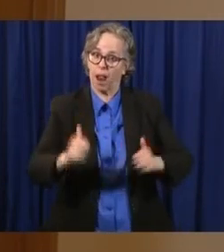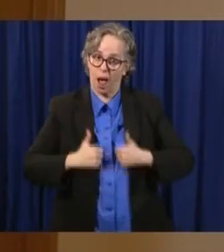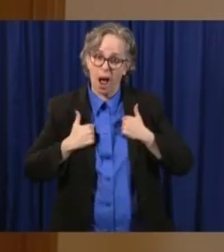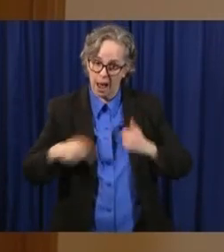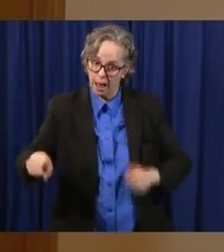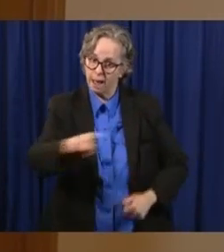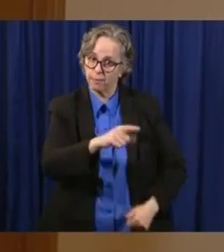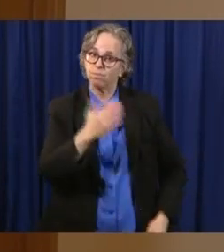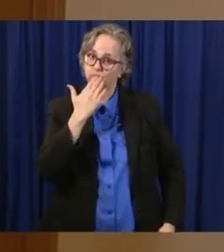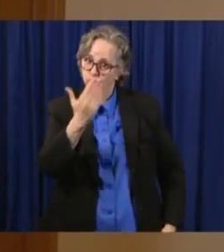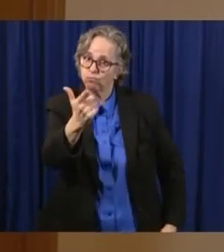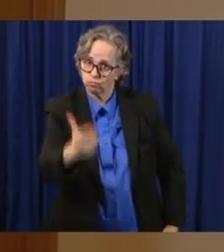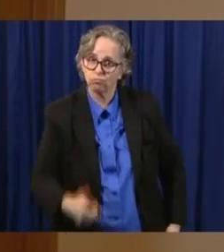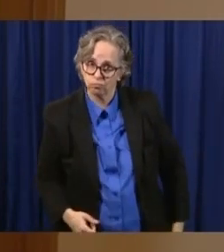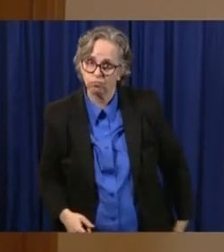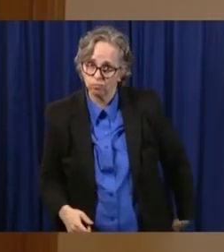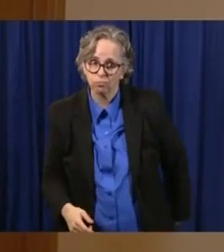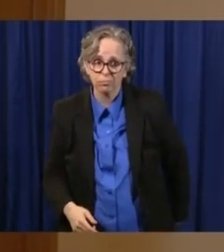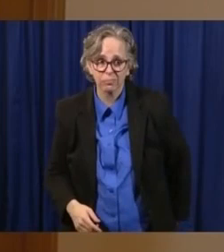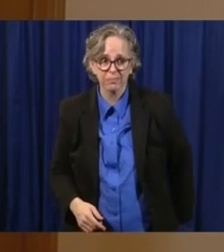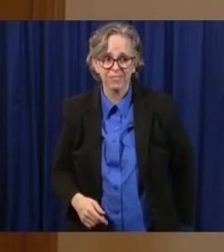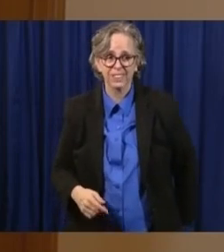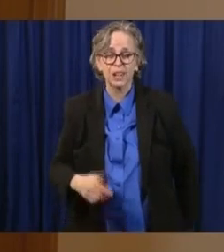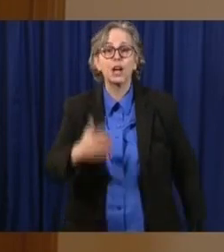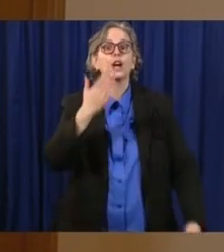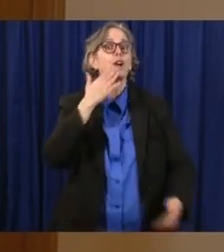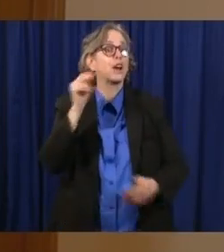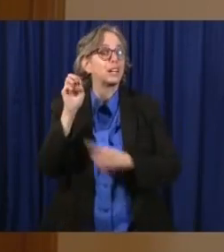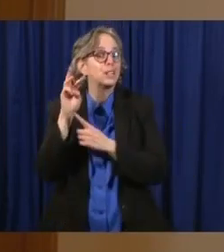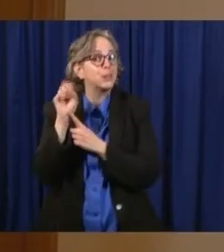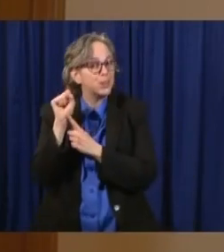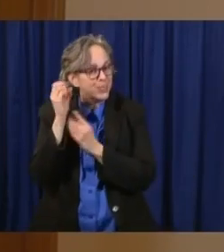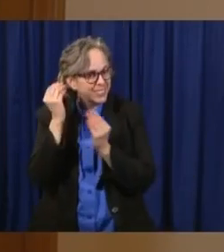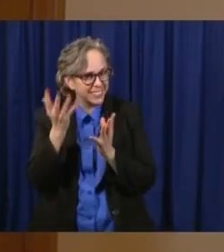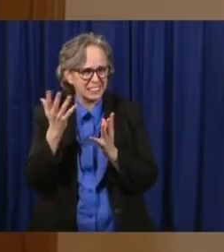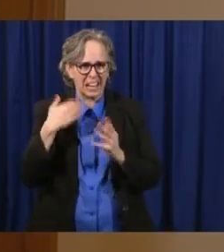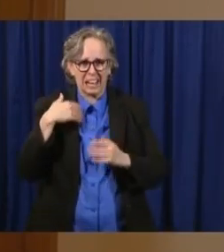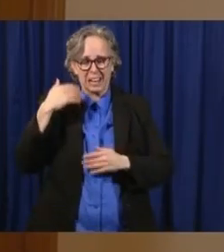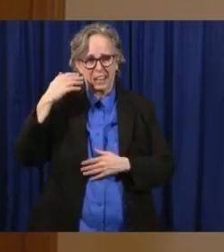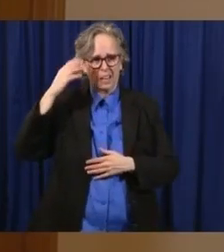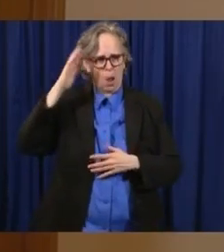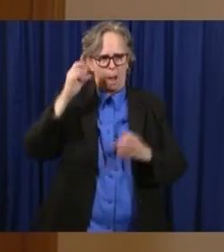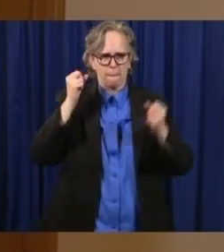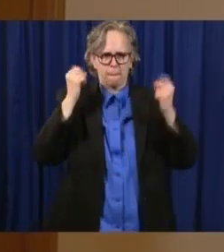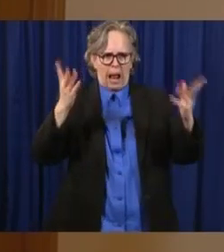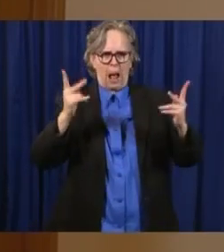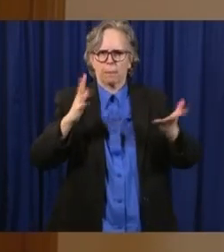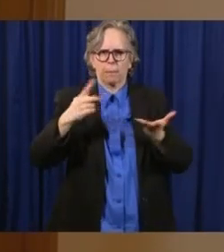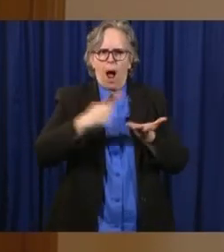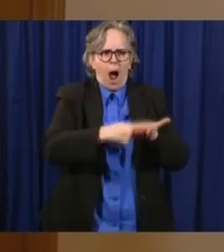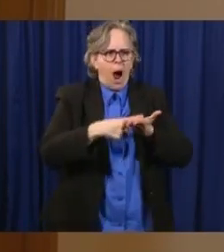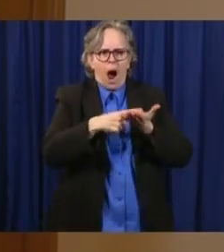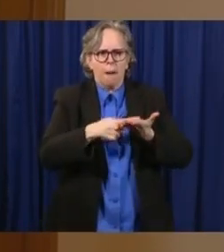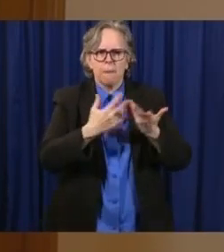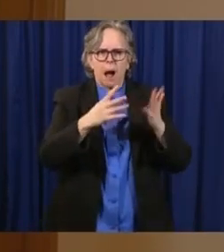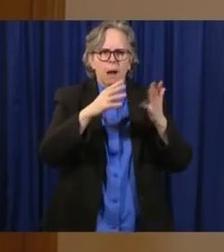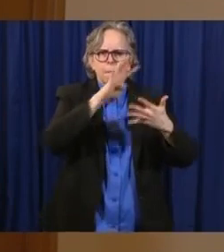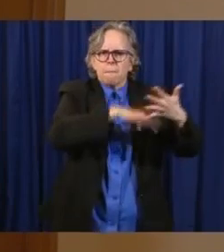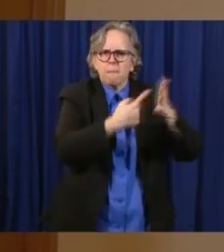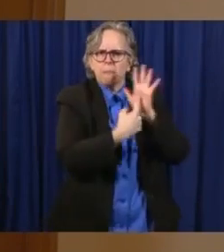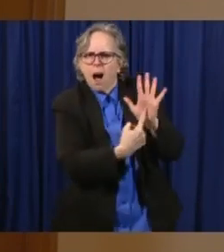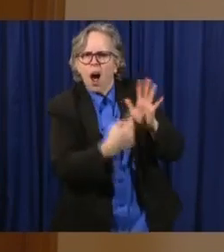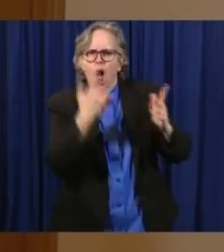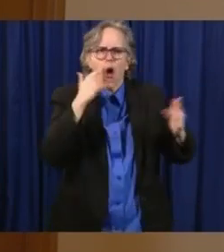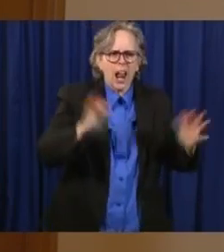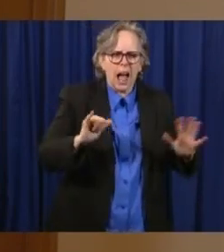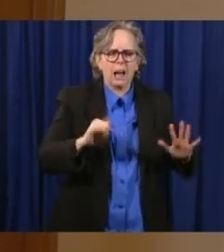So the good news, and I know there's a lot being said about modeling. Again, the weather prediction models that will continue